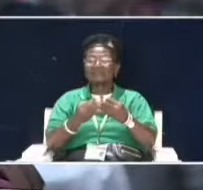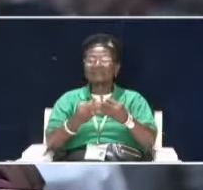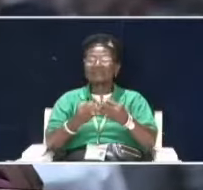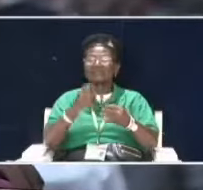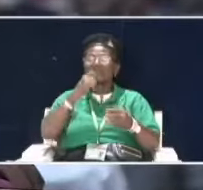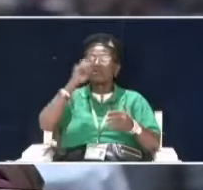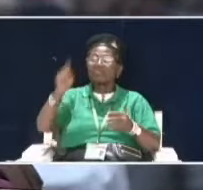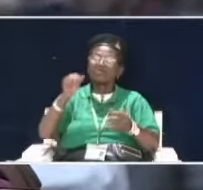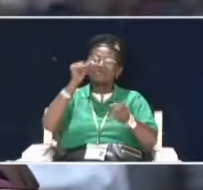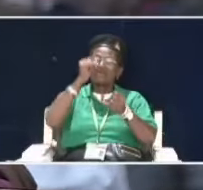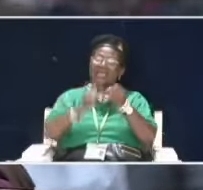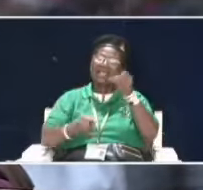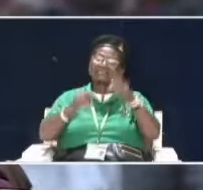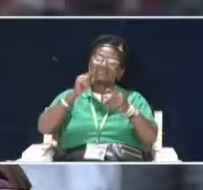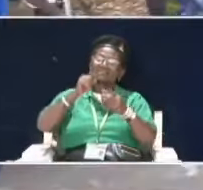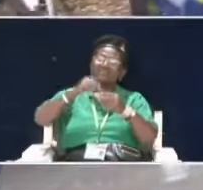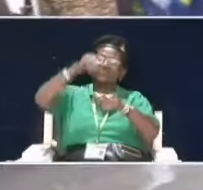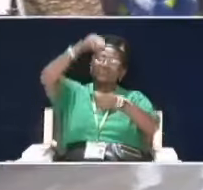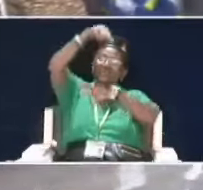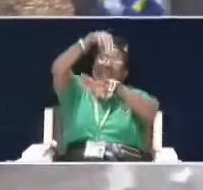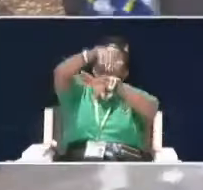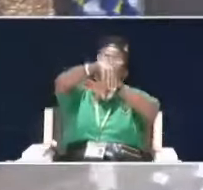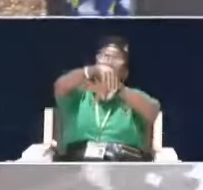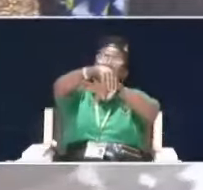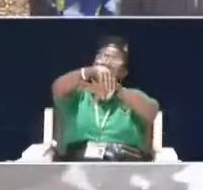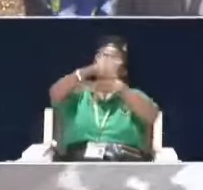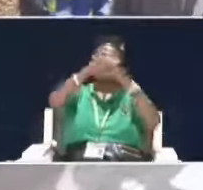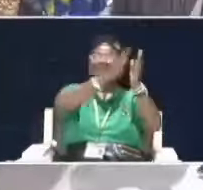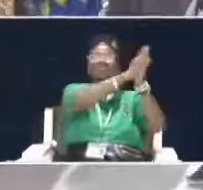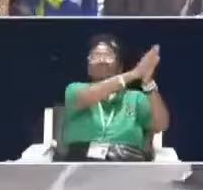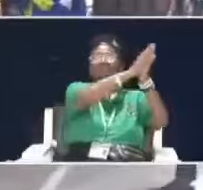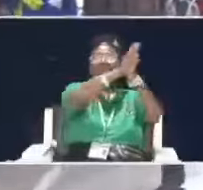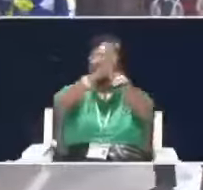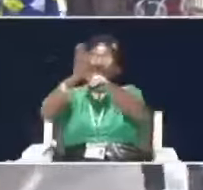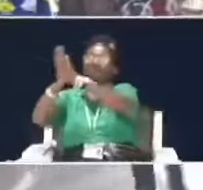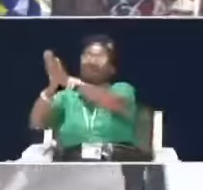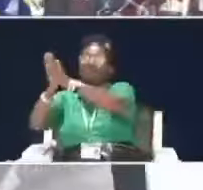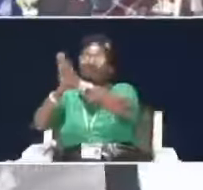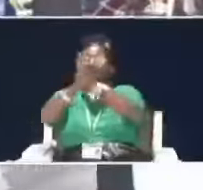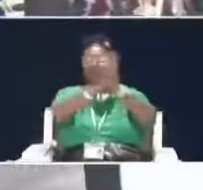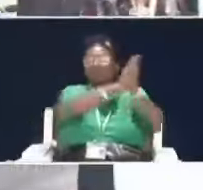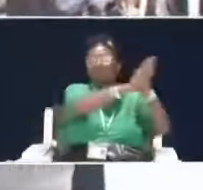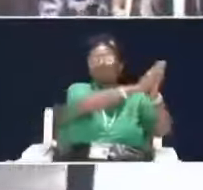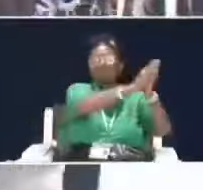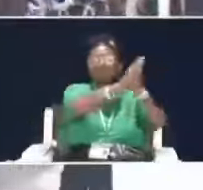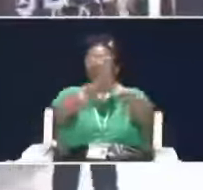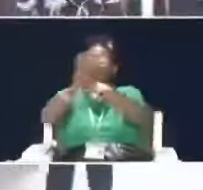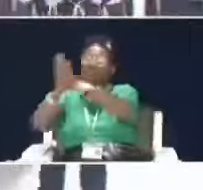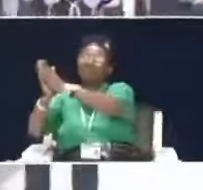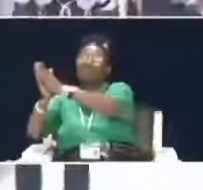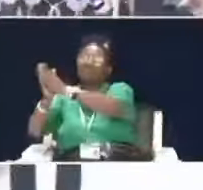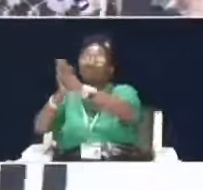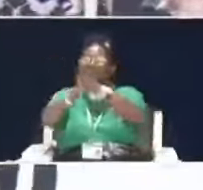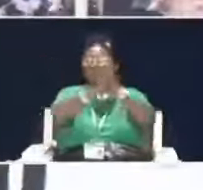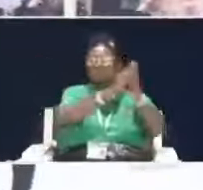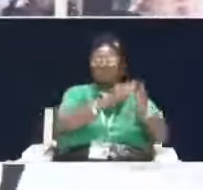must end tonight. Open your mouth and cry unto the Almighty God.